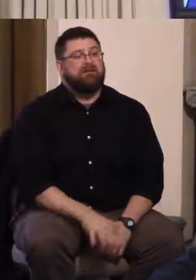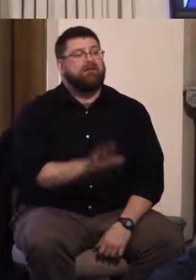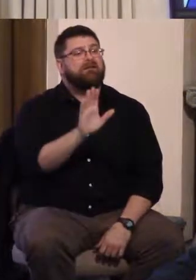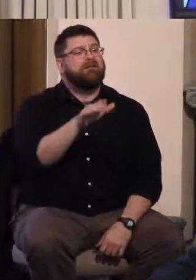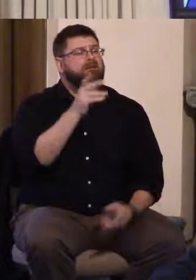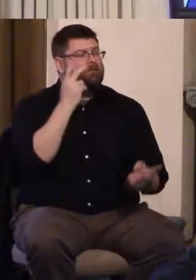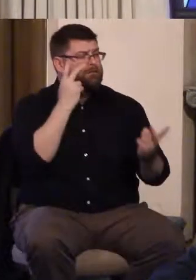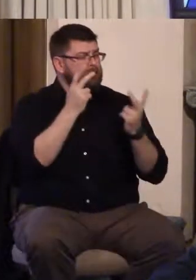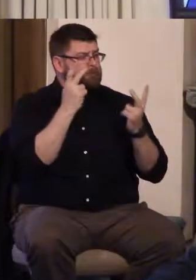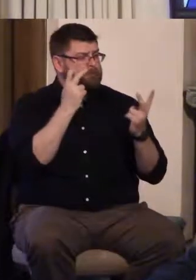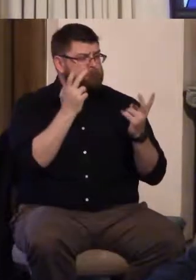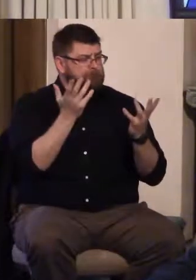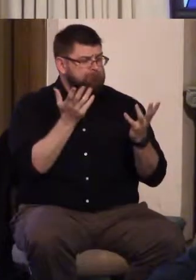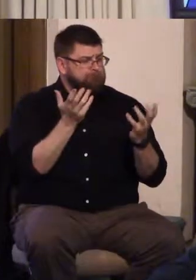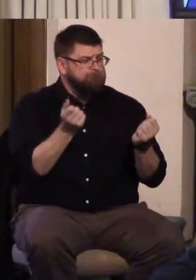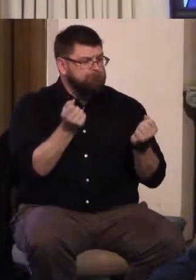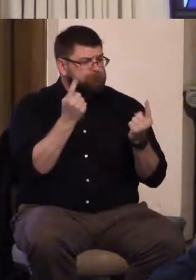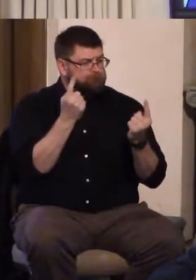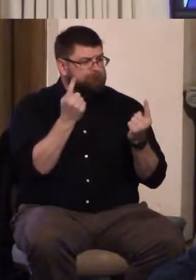You see,